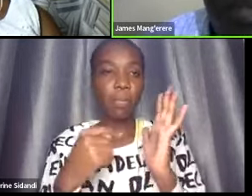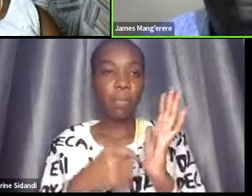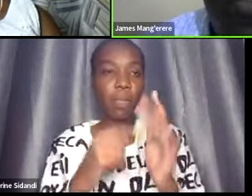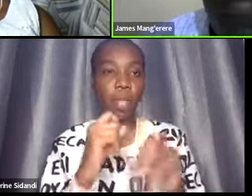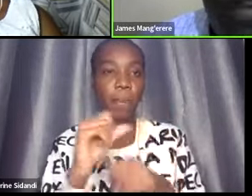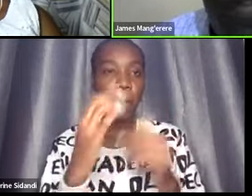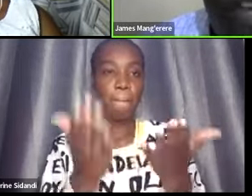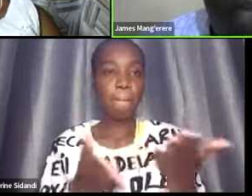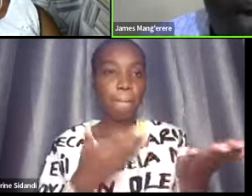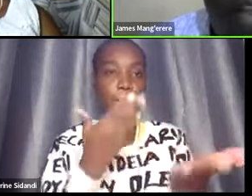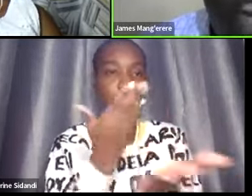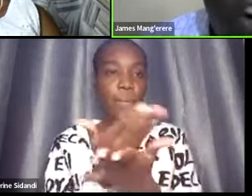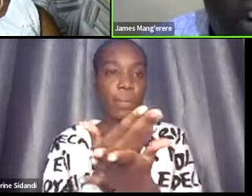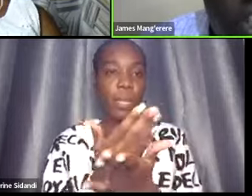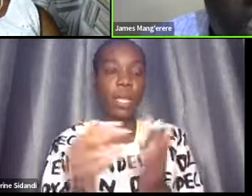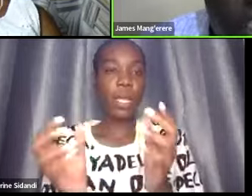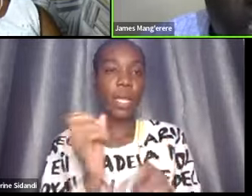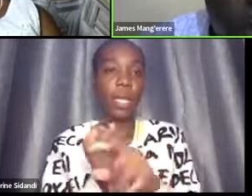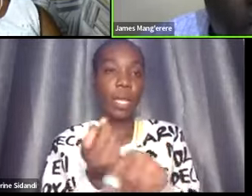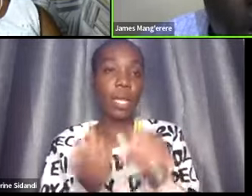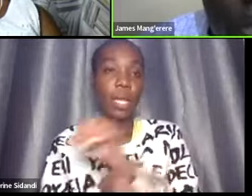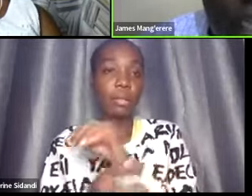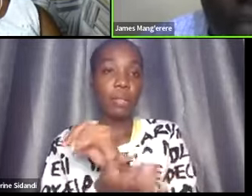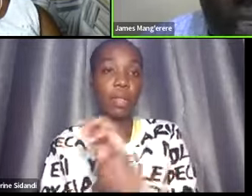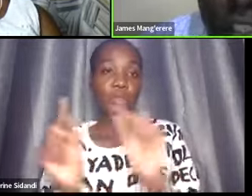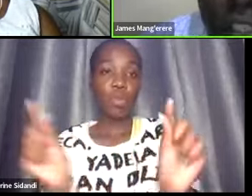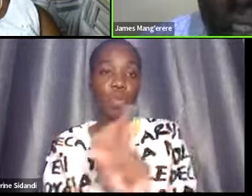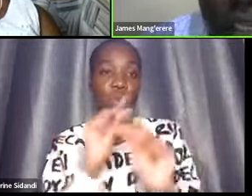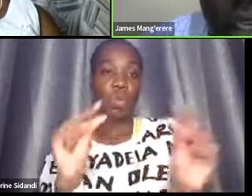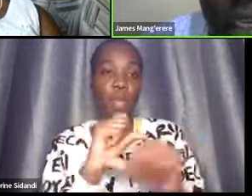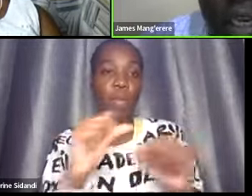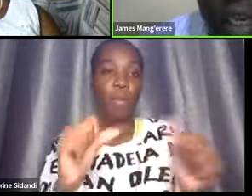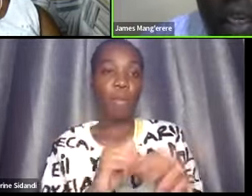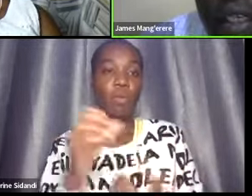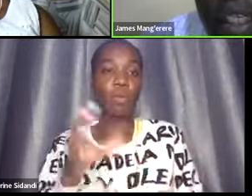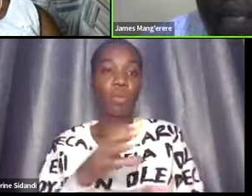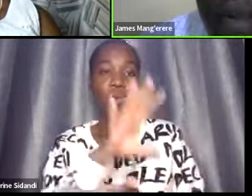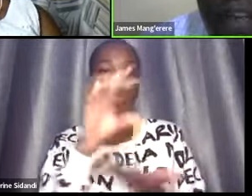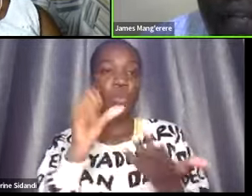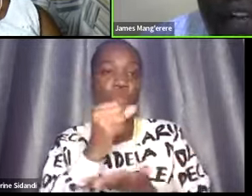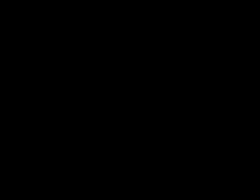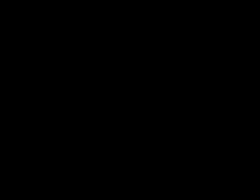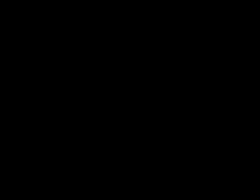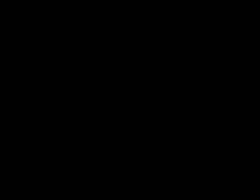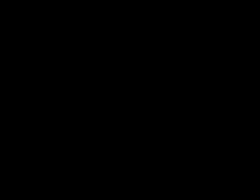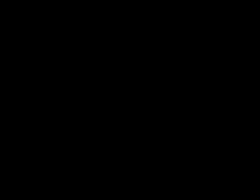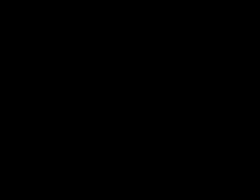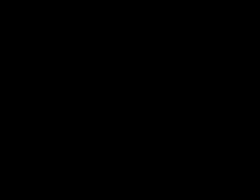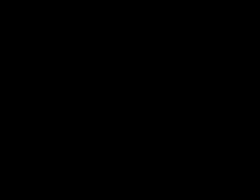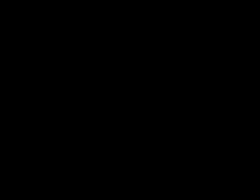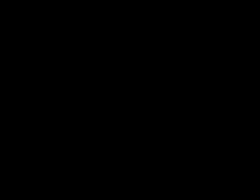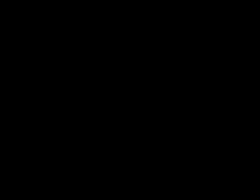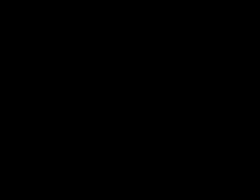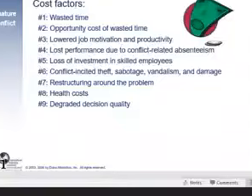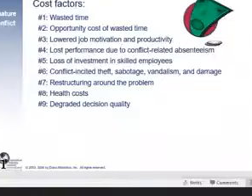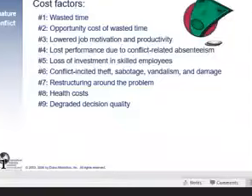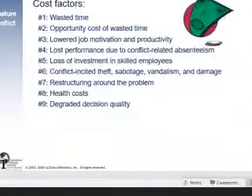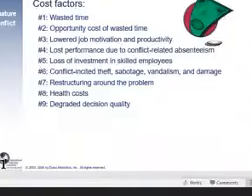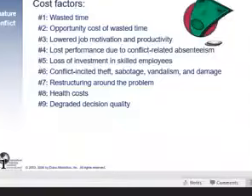about, explain to you briefly about the cost of workplace mediation. It's just briefly for you for